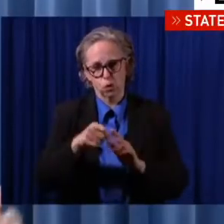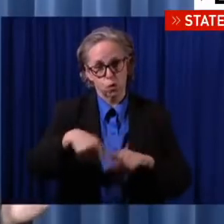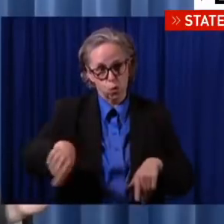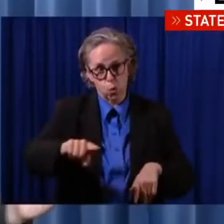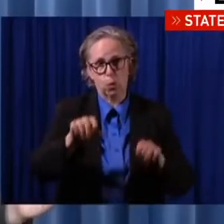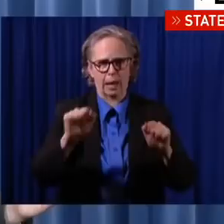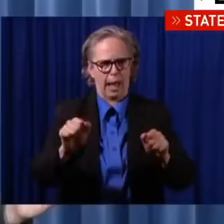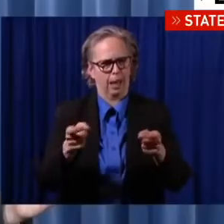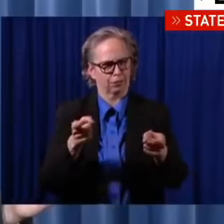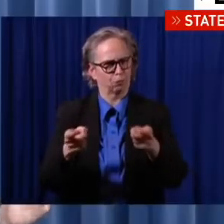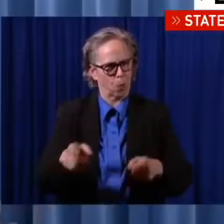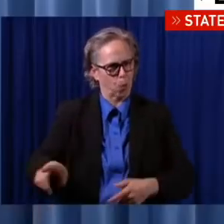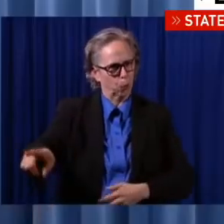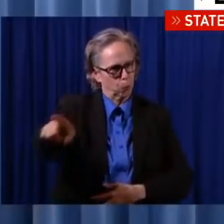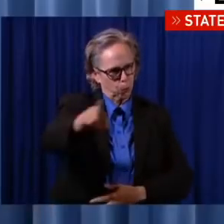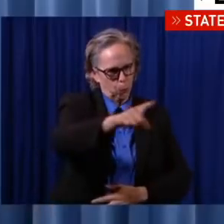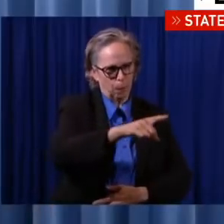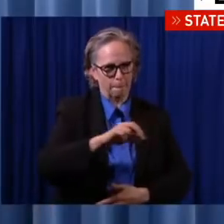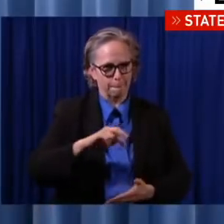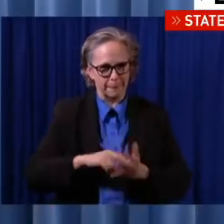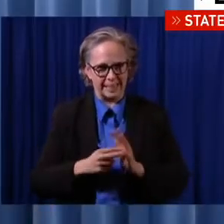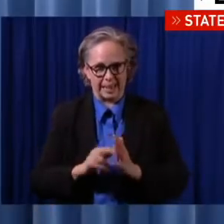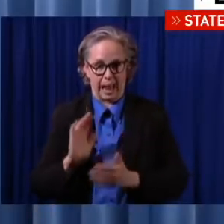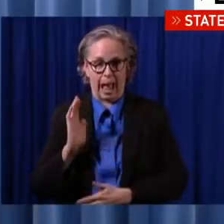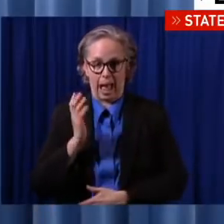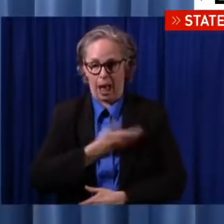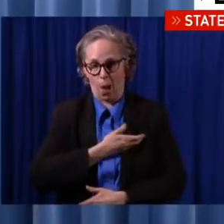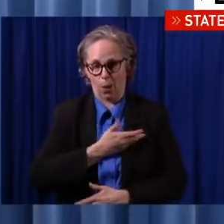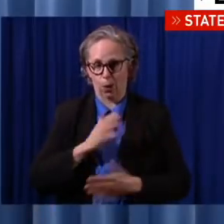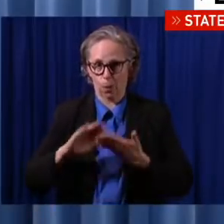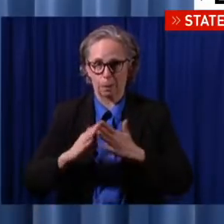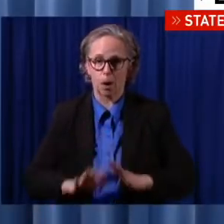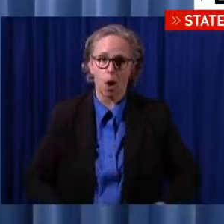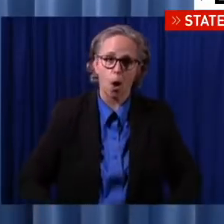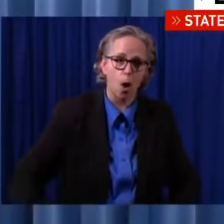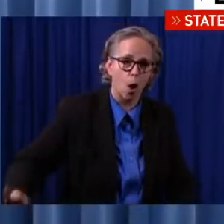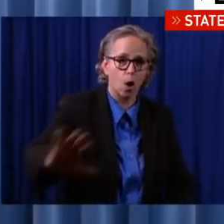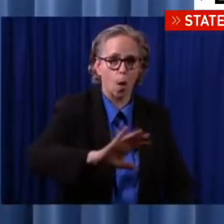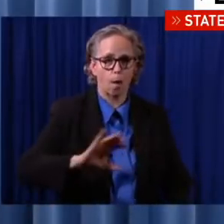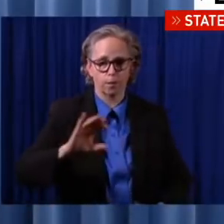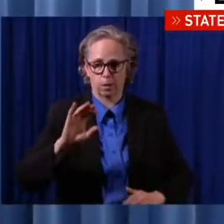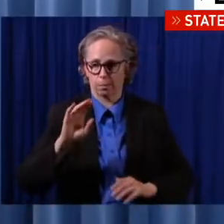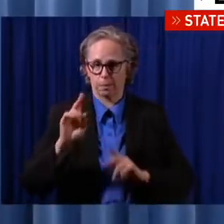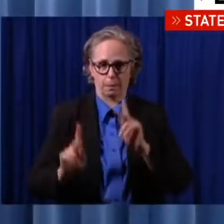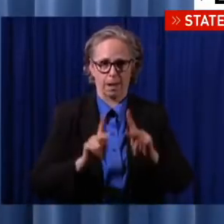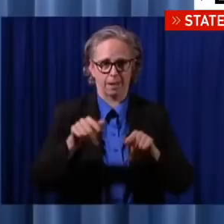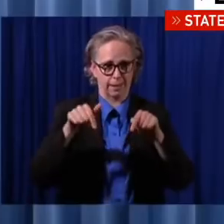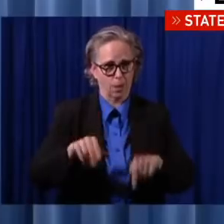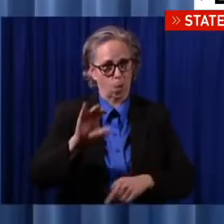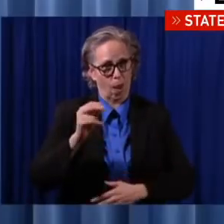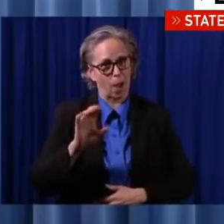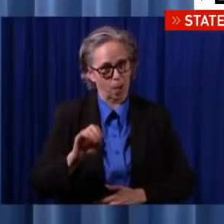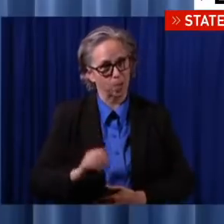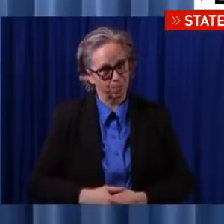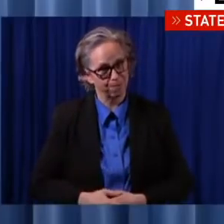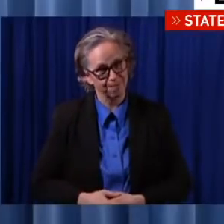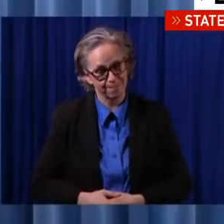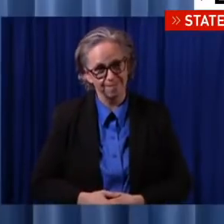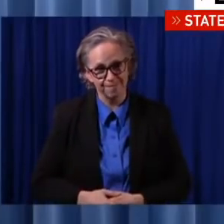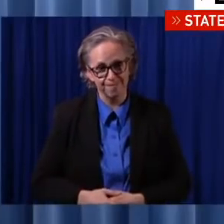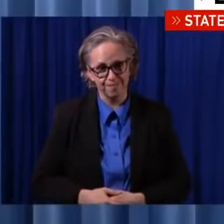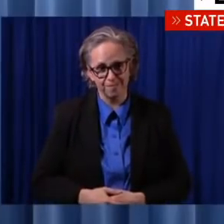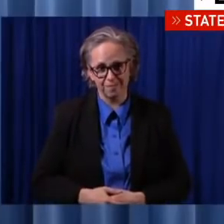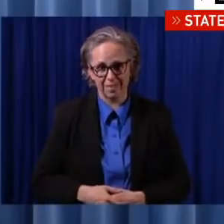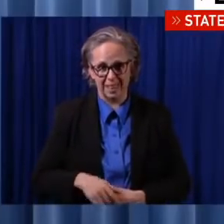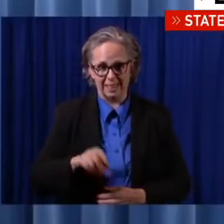control, I mean collectively all Ohioans. If we do what we need to do, if we're serious